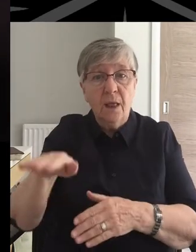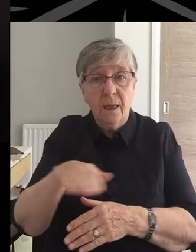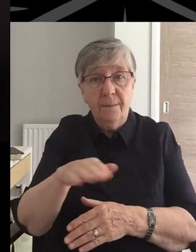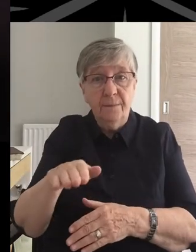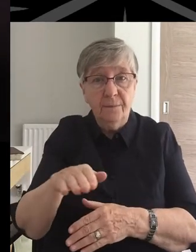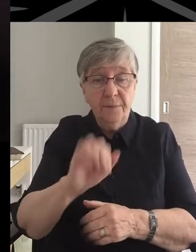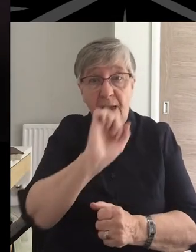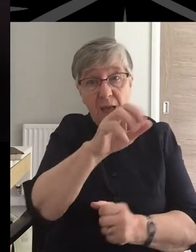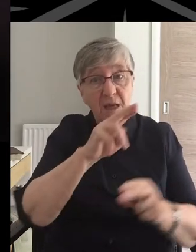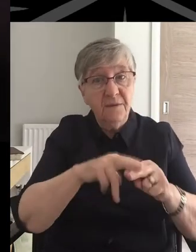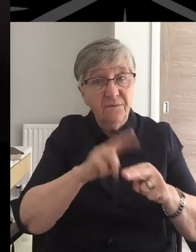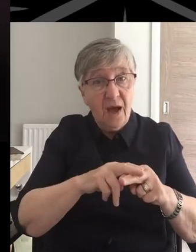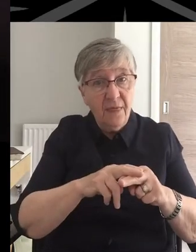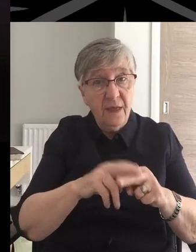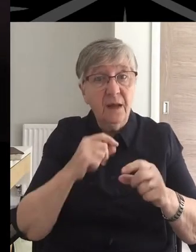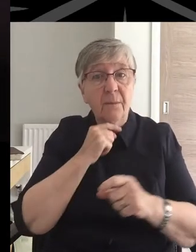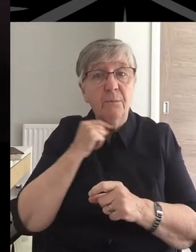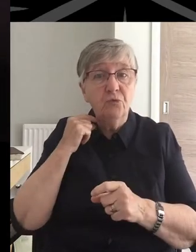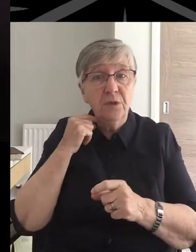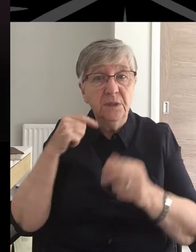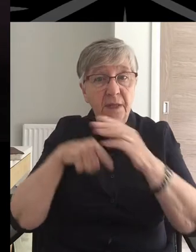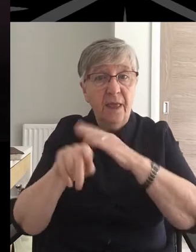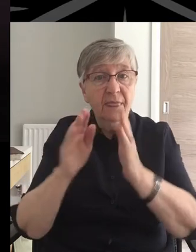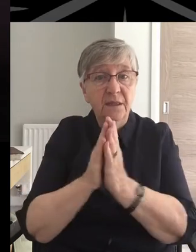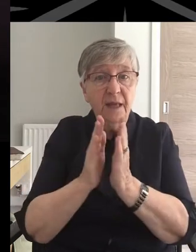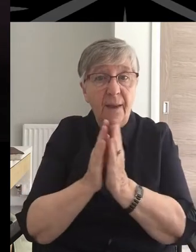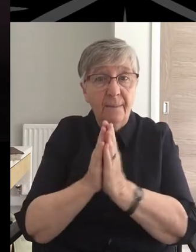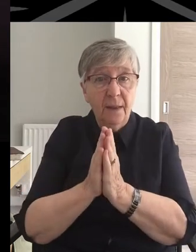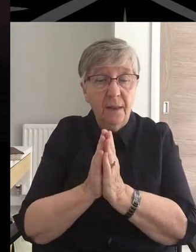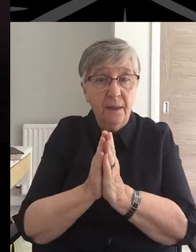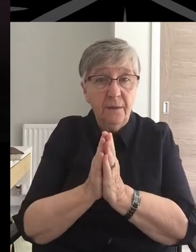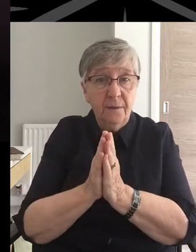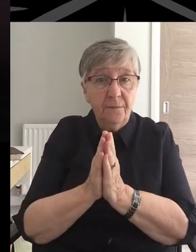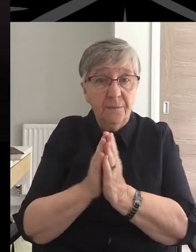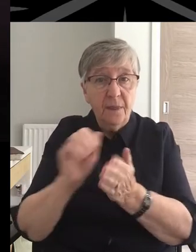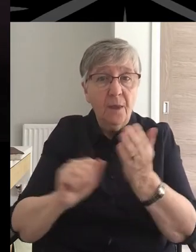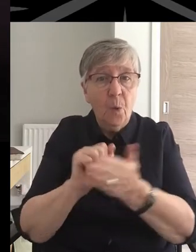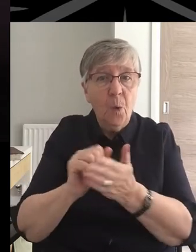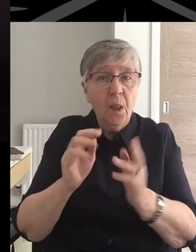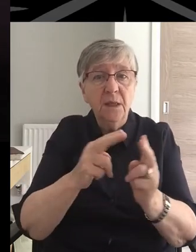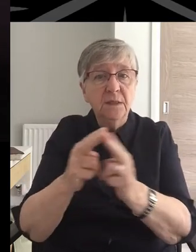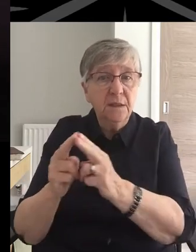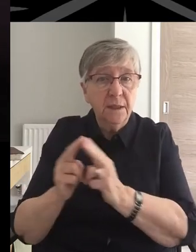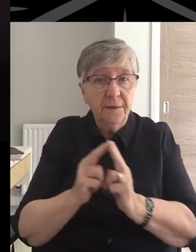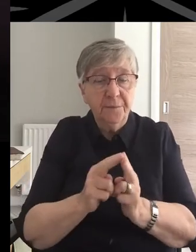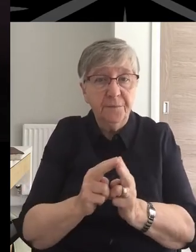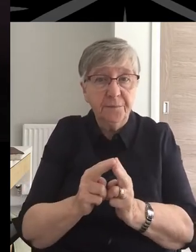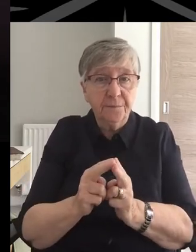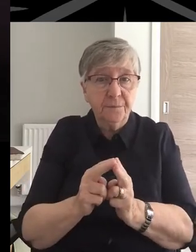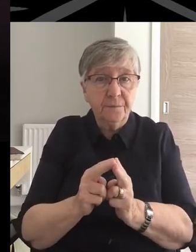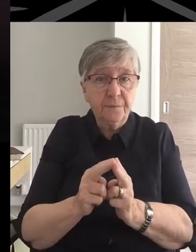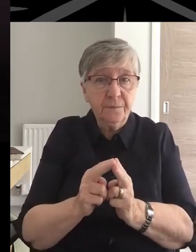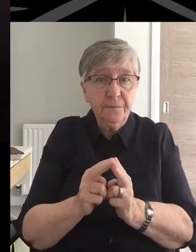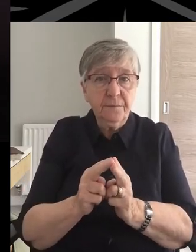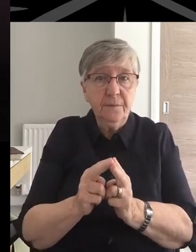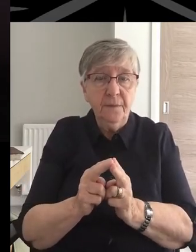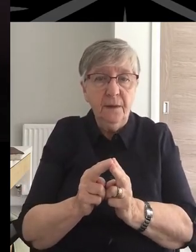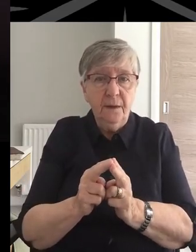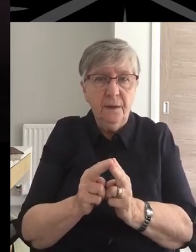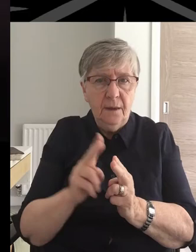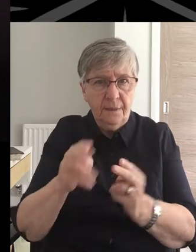by a father who was one of the priests that looked after the temple and the holy city. And